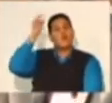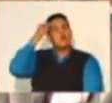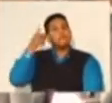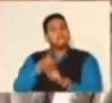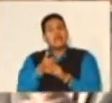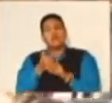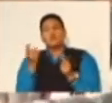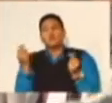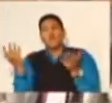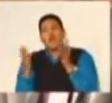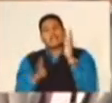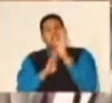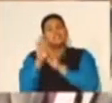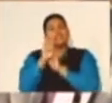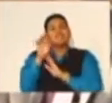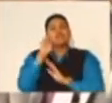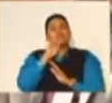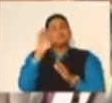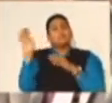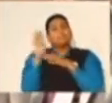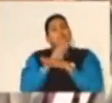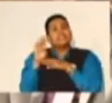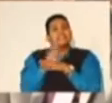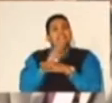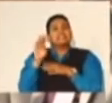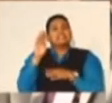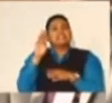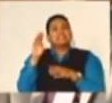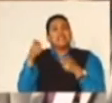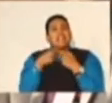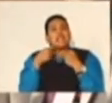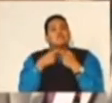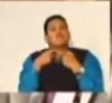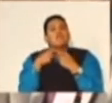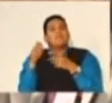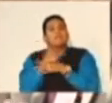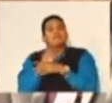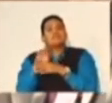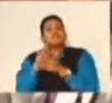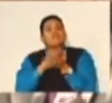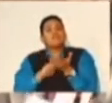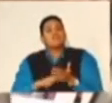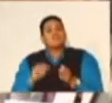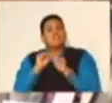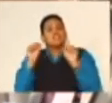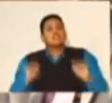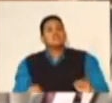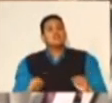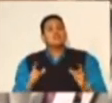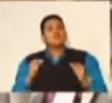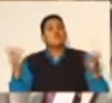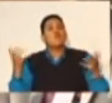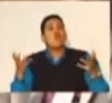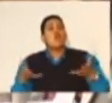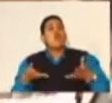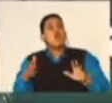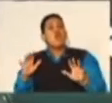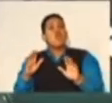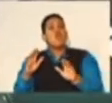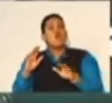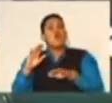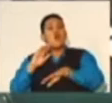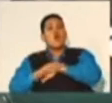an electronic business registration system that will allow online